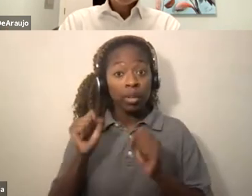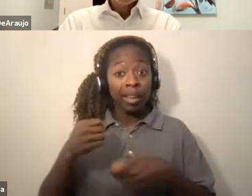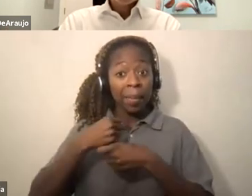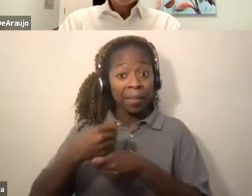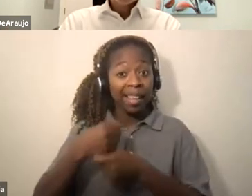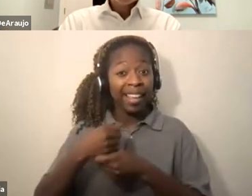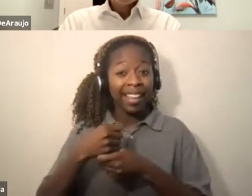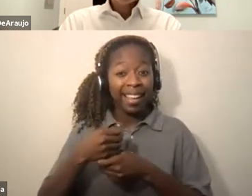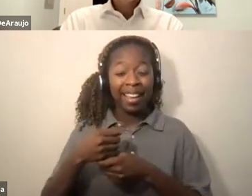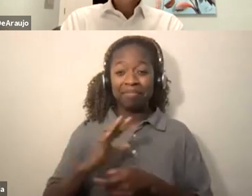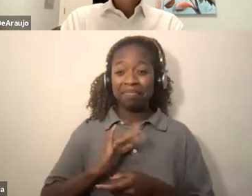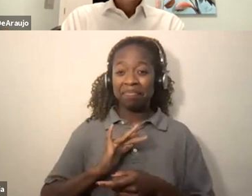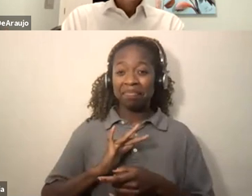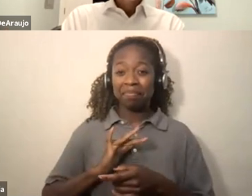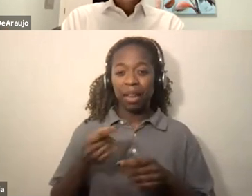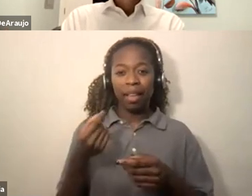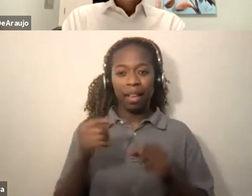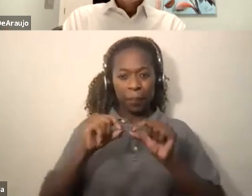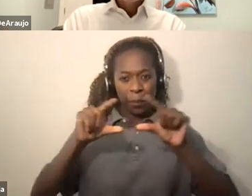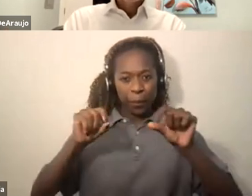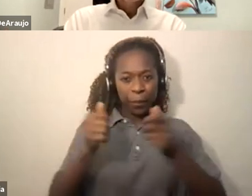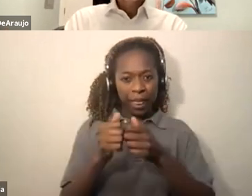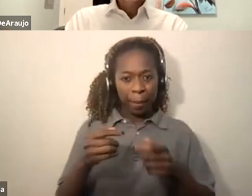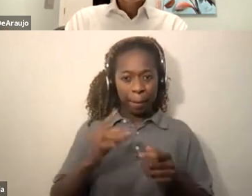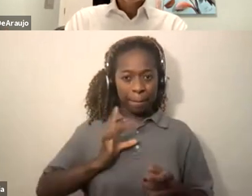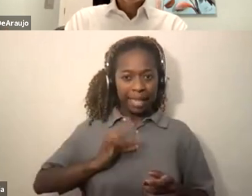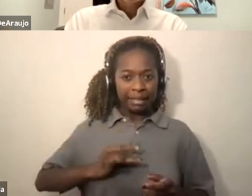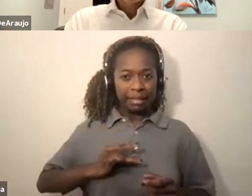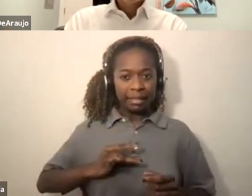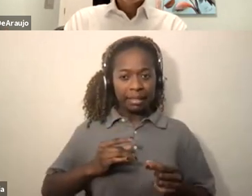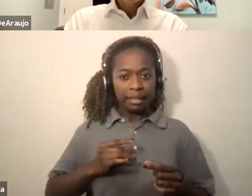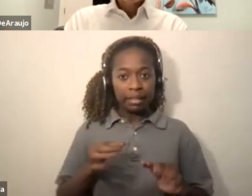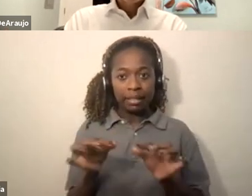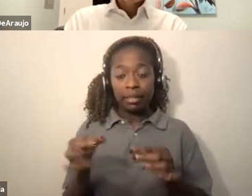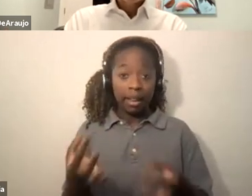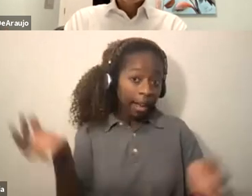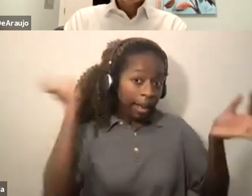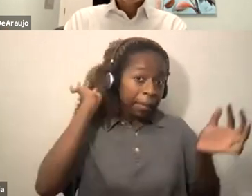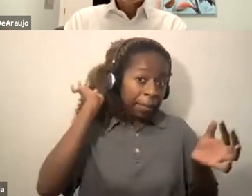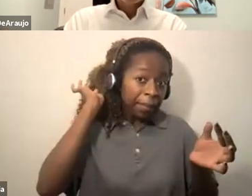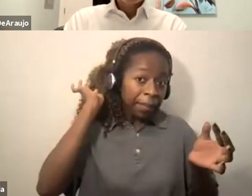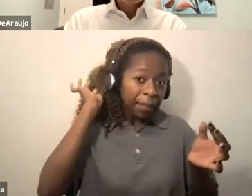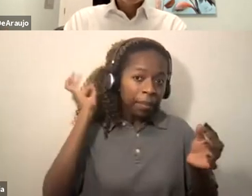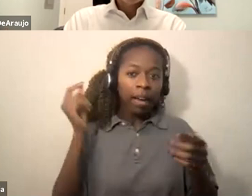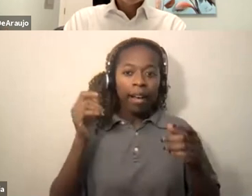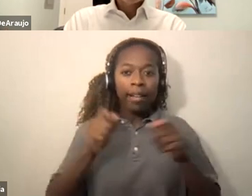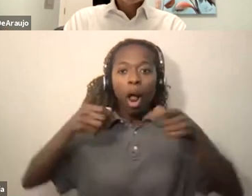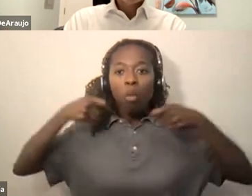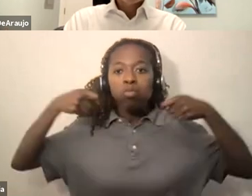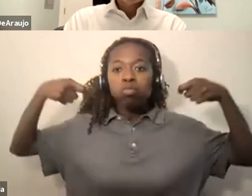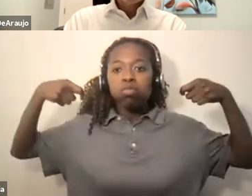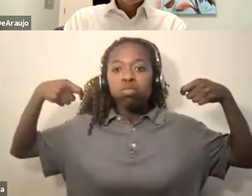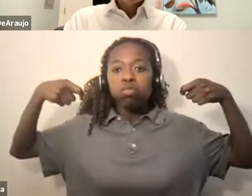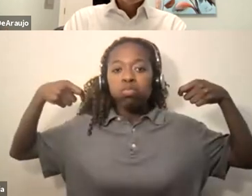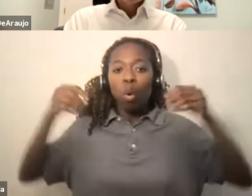buttons etc that pull it so i'm hoping that the schools or the school nurses will look into some of these small adaptive advices that can